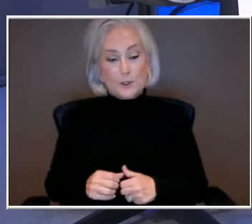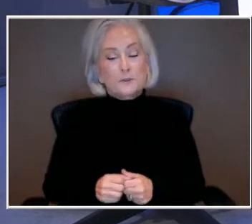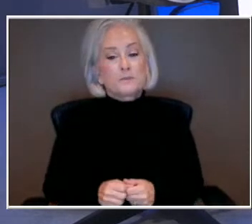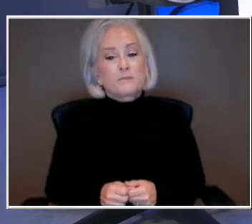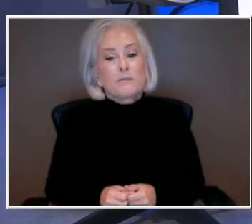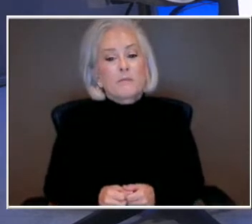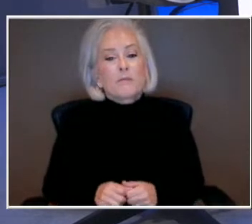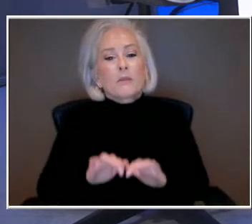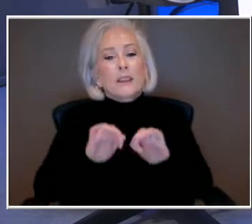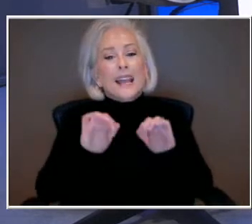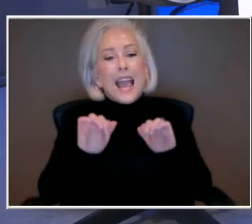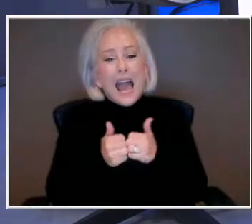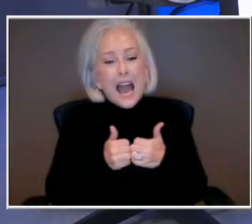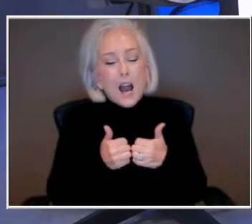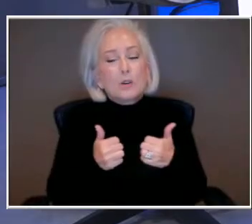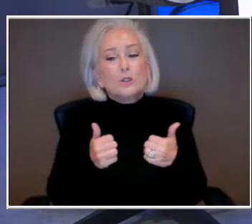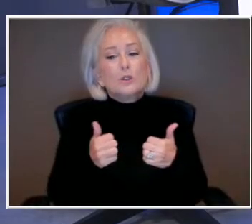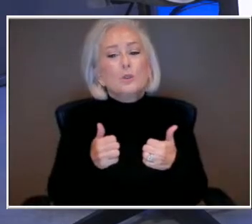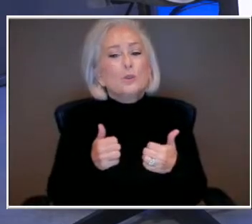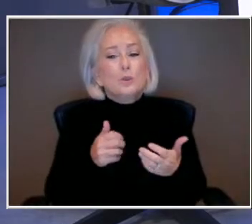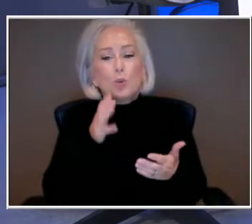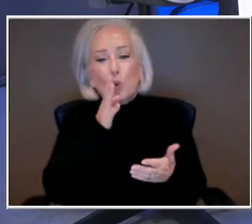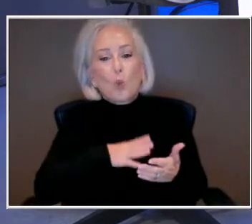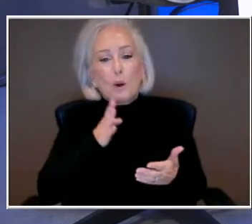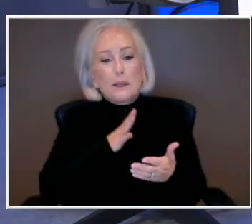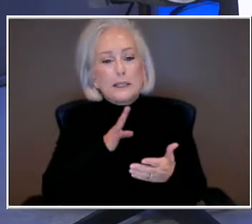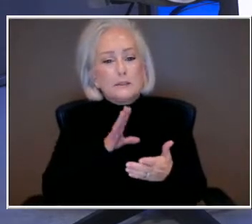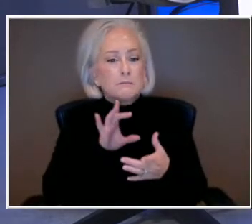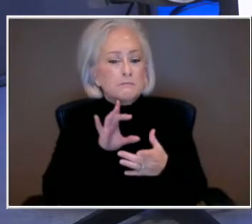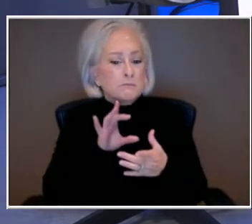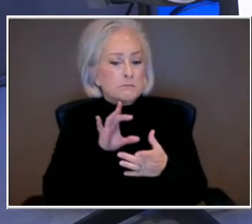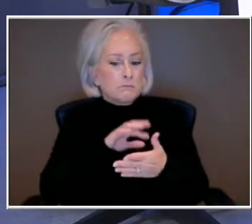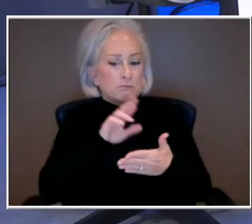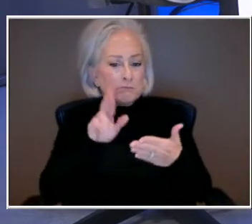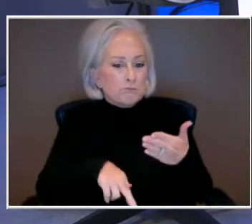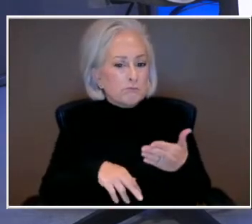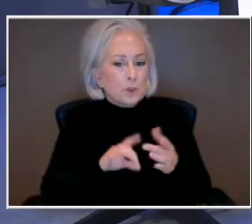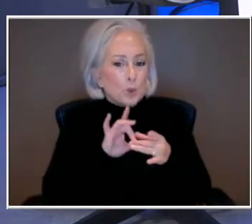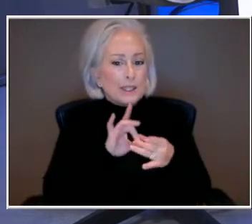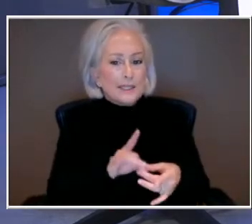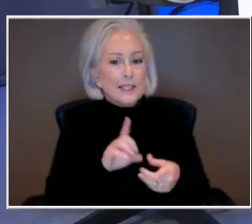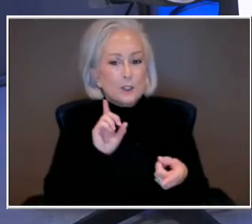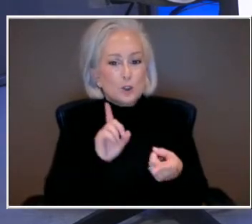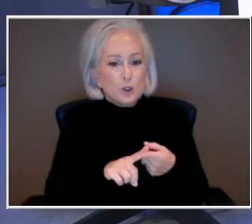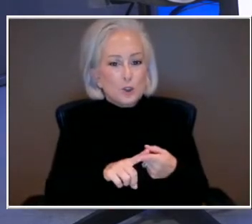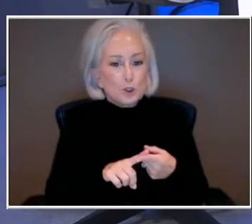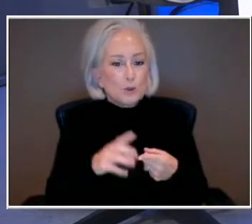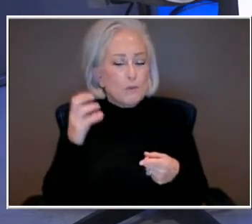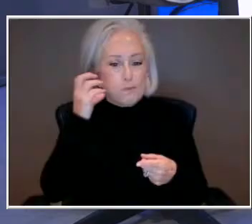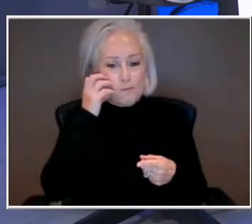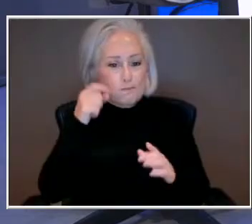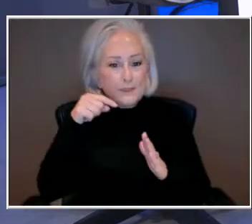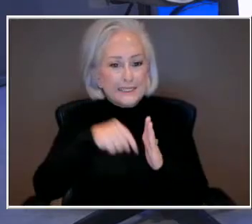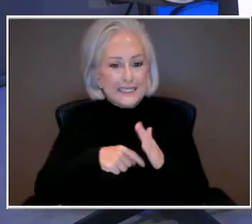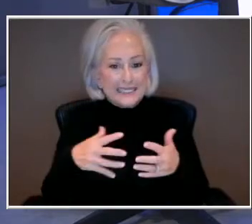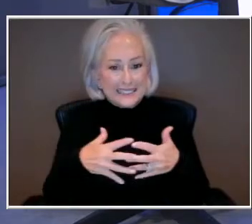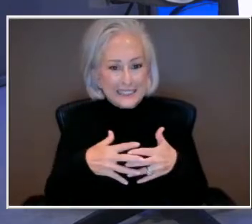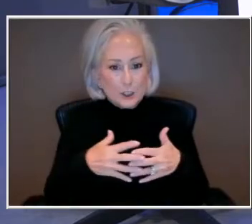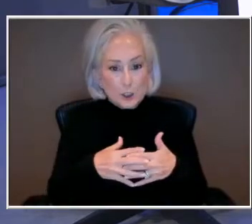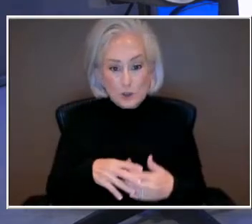rates stay roughly the same? There have been studies that have shown that AI isn't influenced by